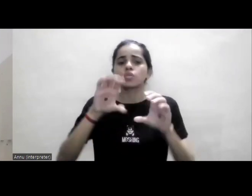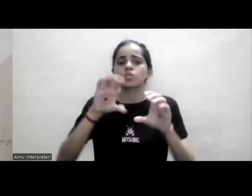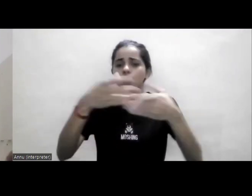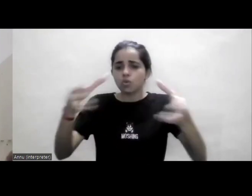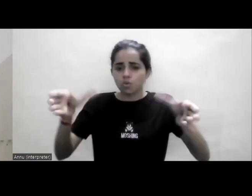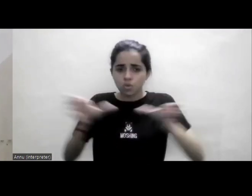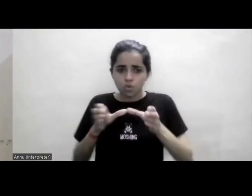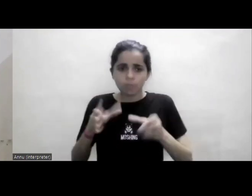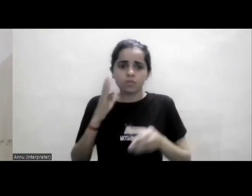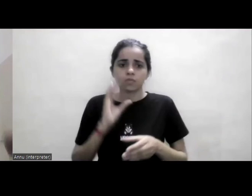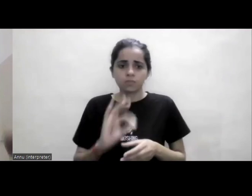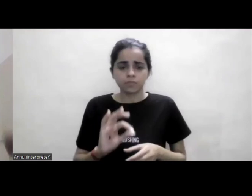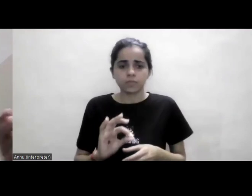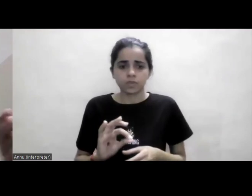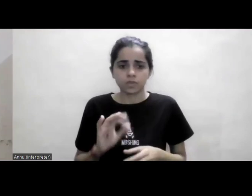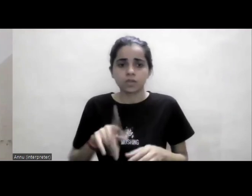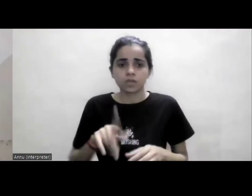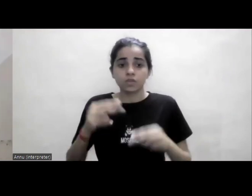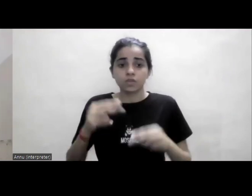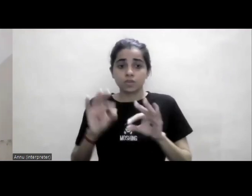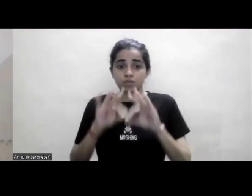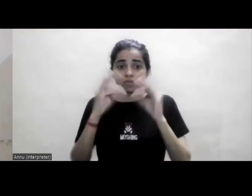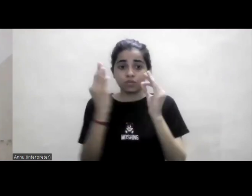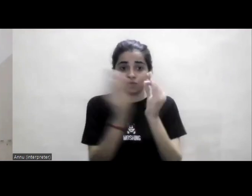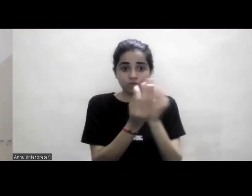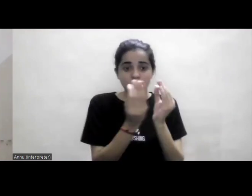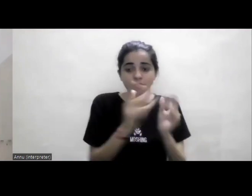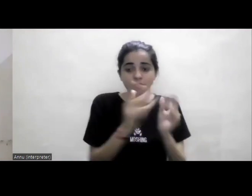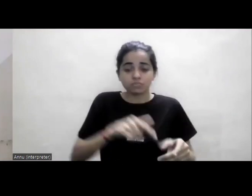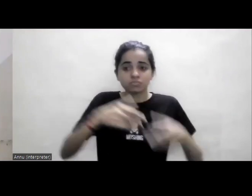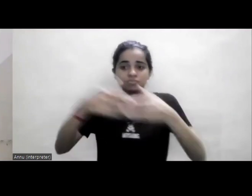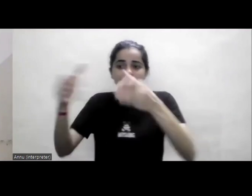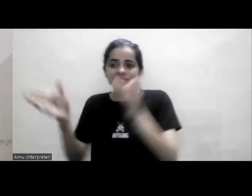And we need to move from family to community now.